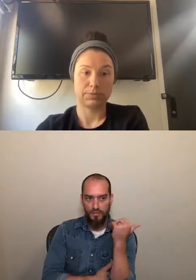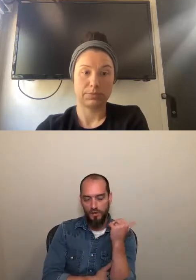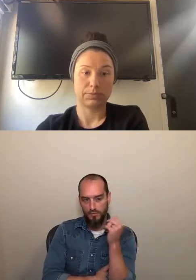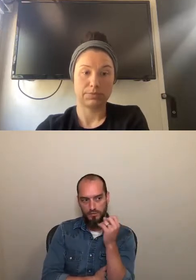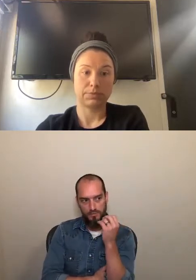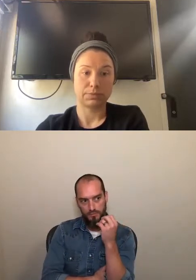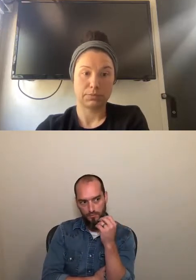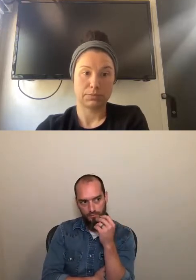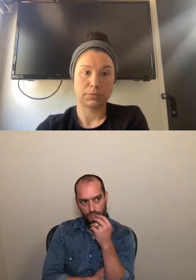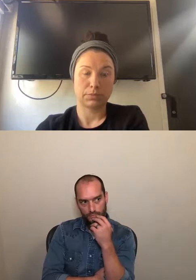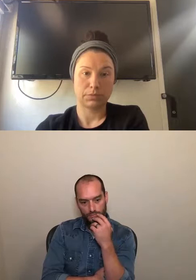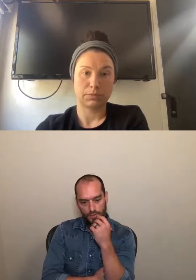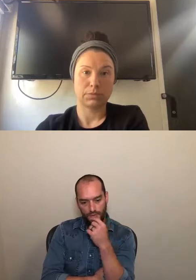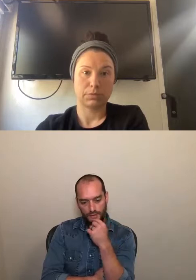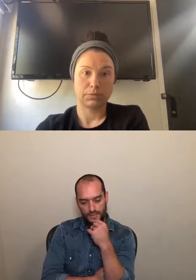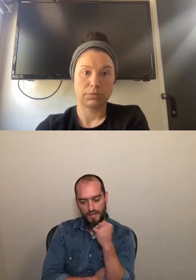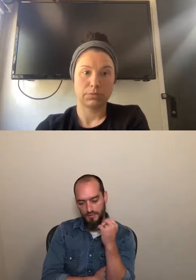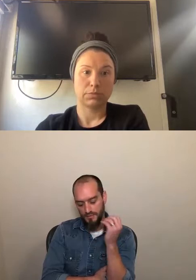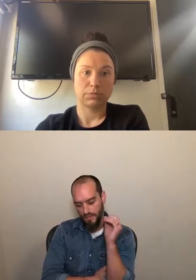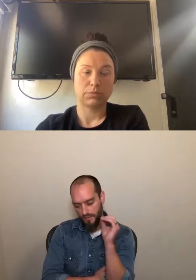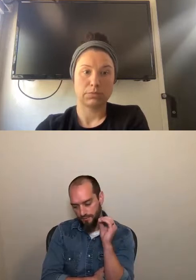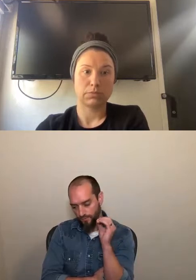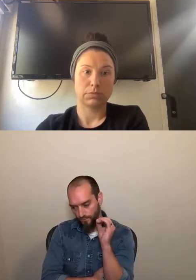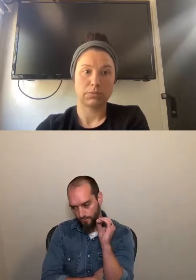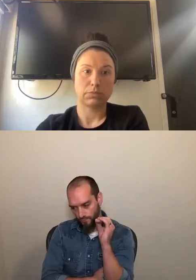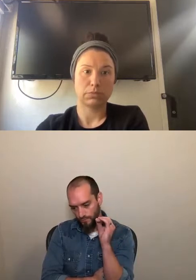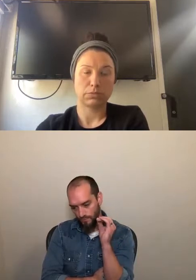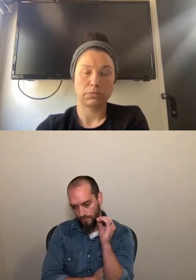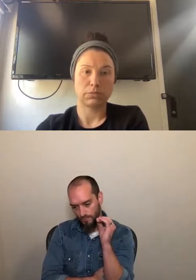near the coast in Texas. And